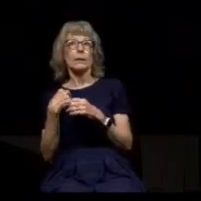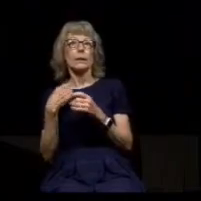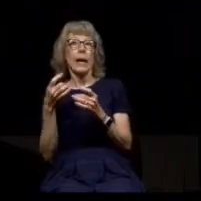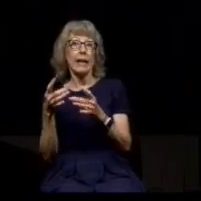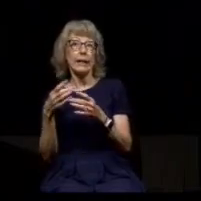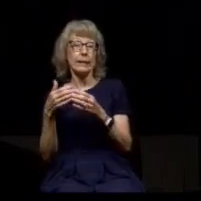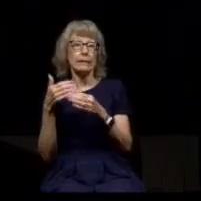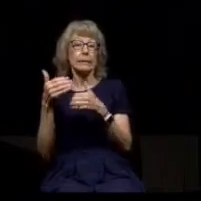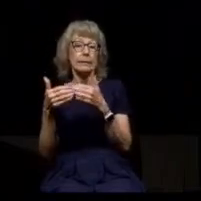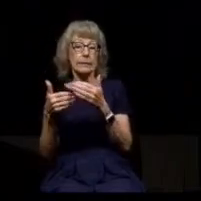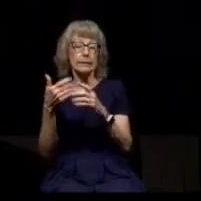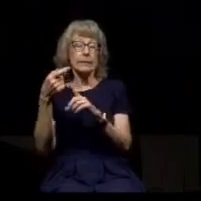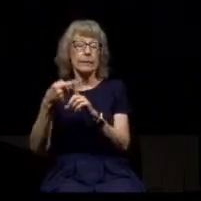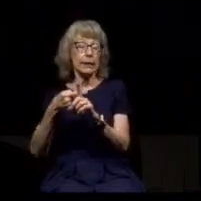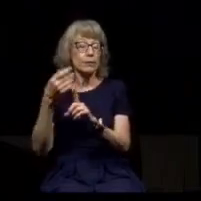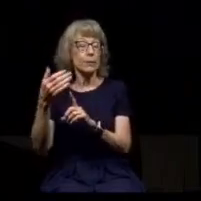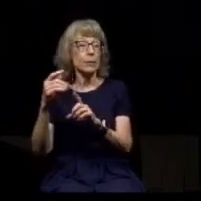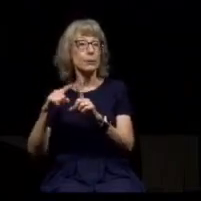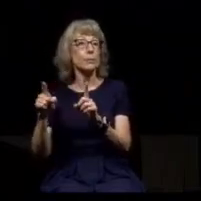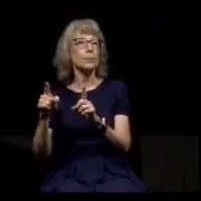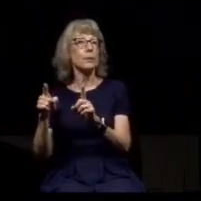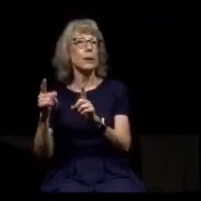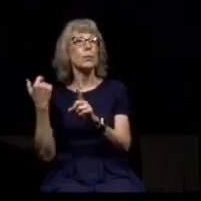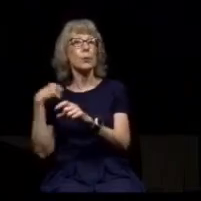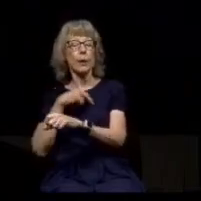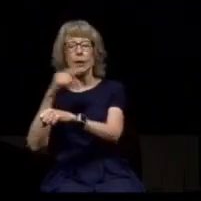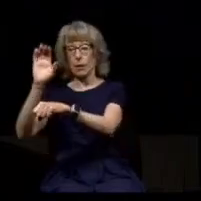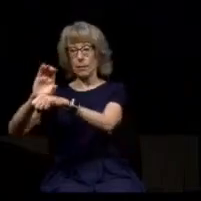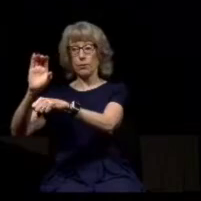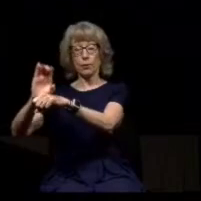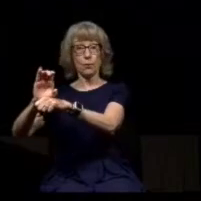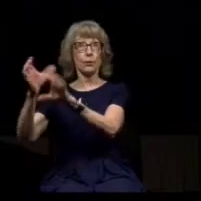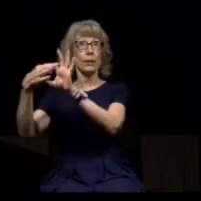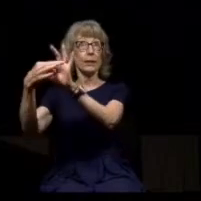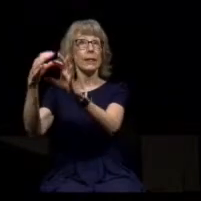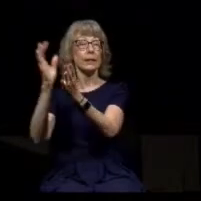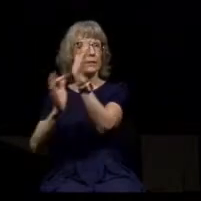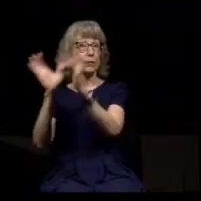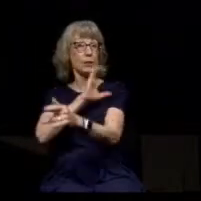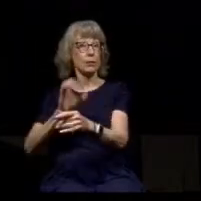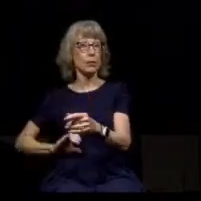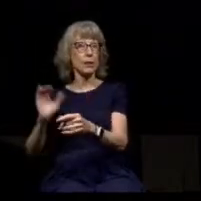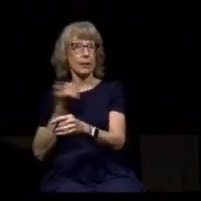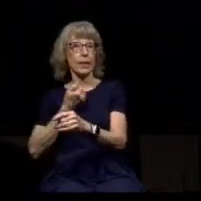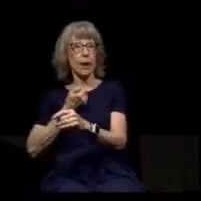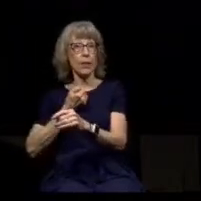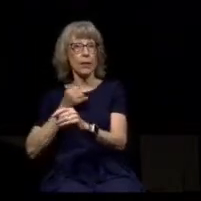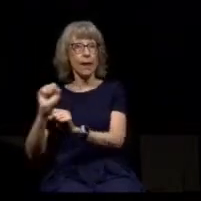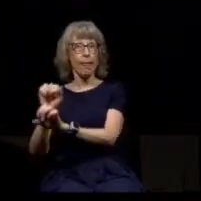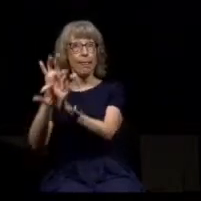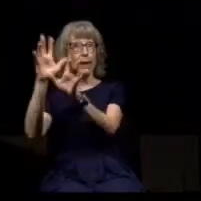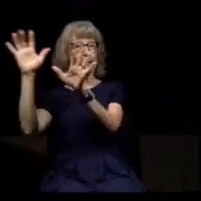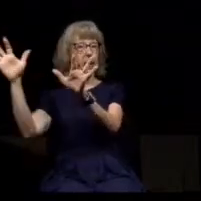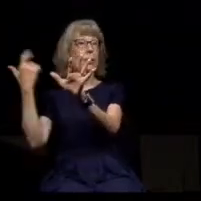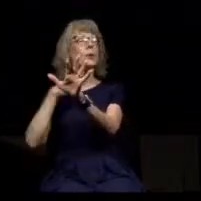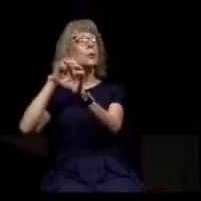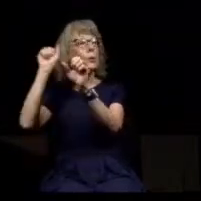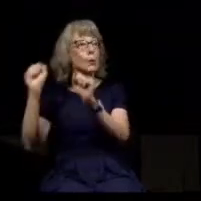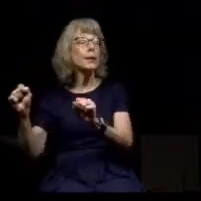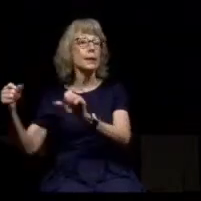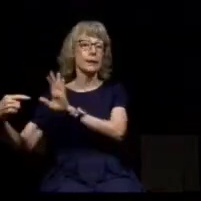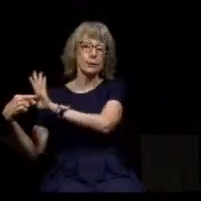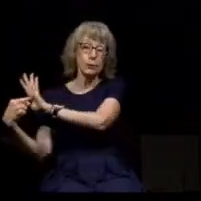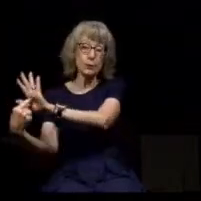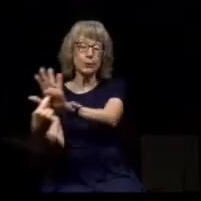Like, you give me hope. We are the church of Jesus Christ, and when we shine our lights, I really do believe we can make a massive